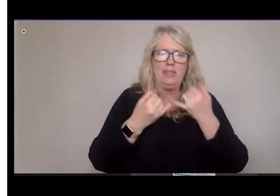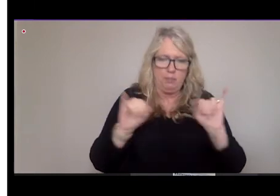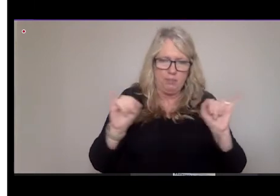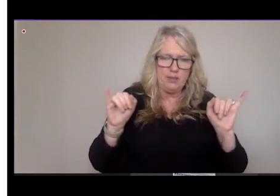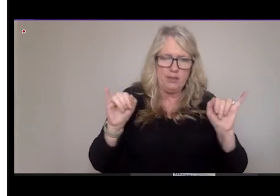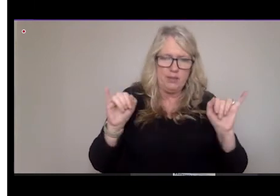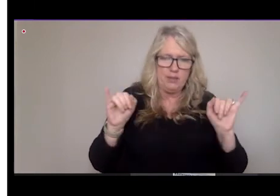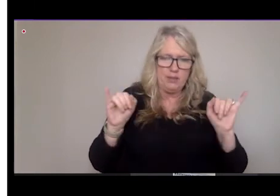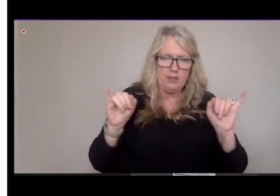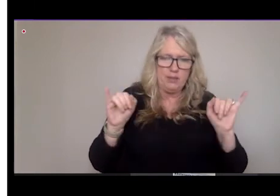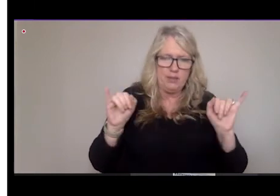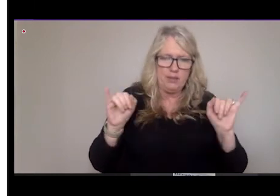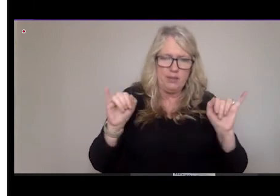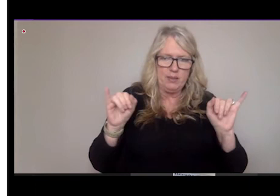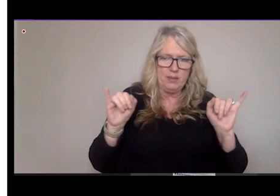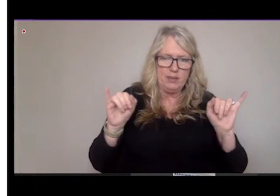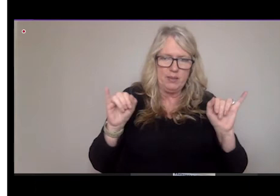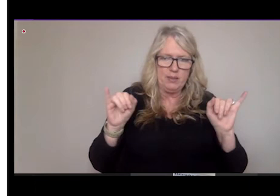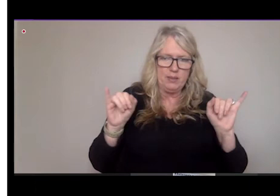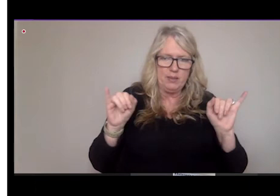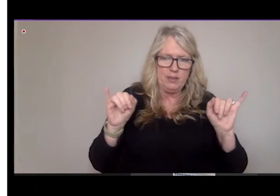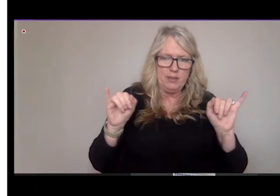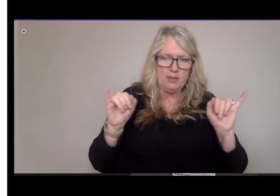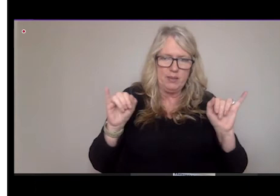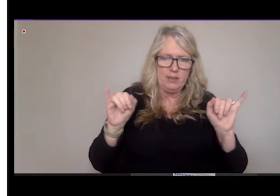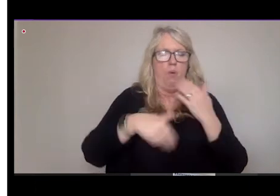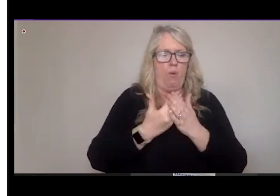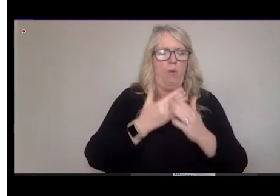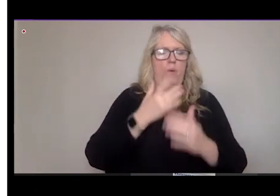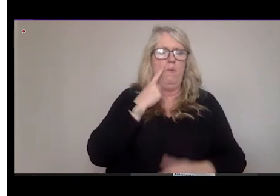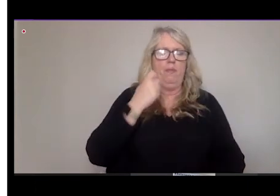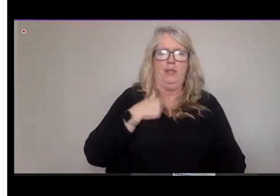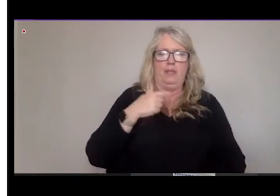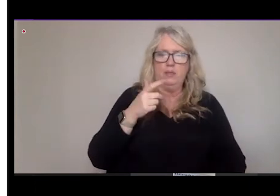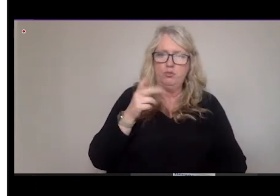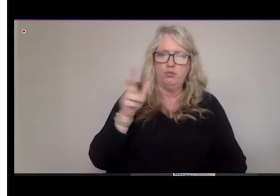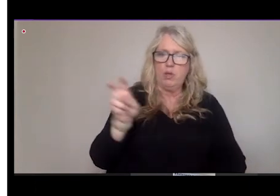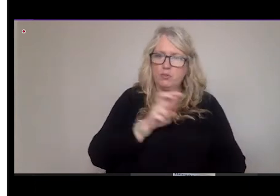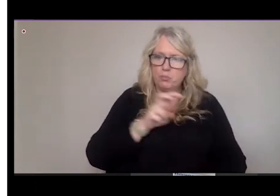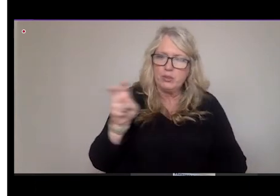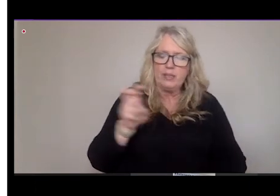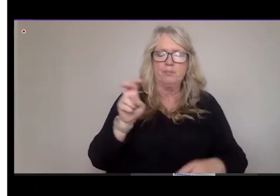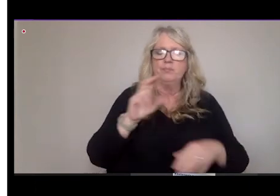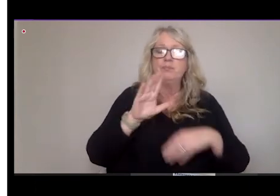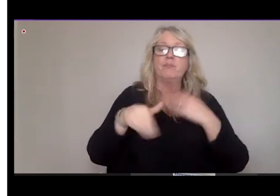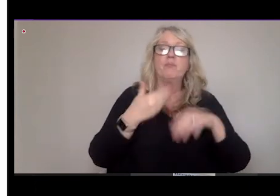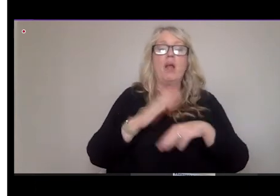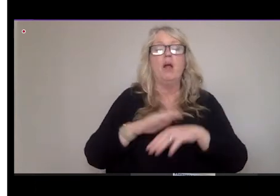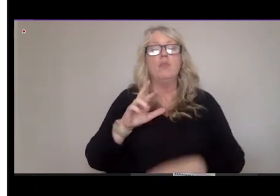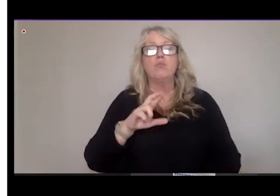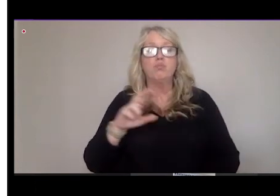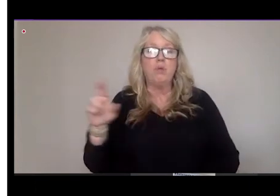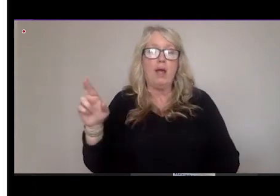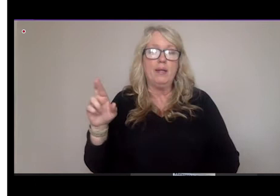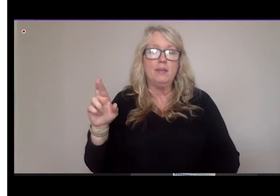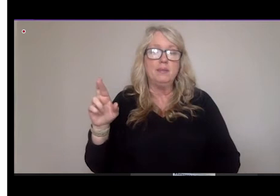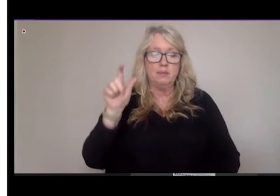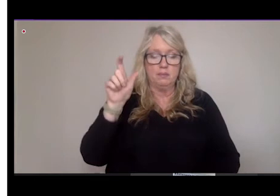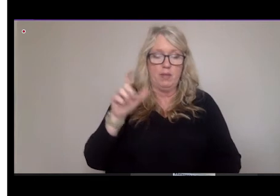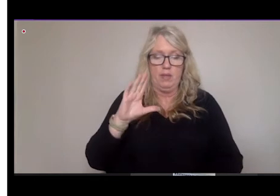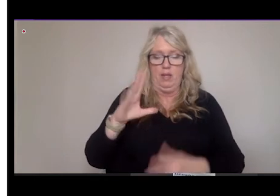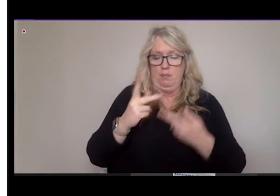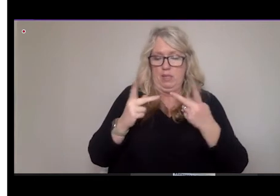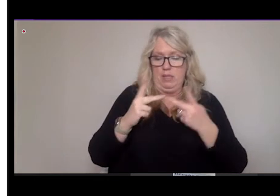and independence, and then the labor organizations, and then all the transportation organizations. On the right side